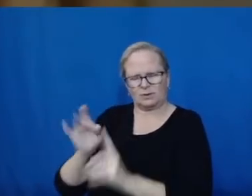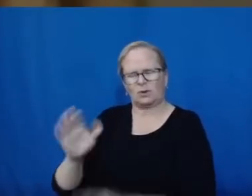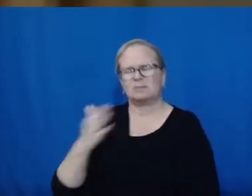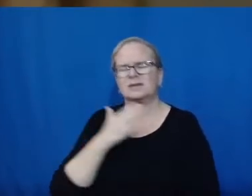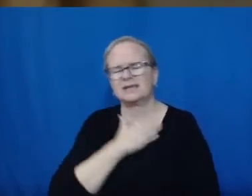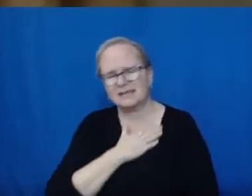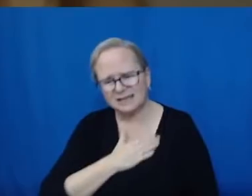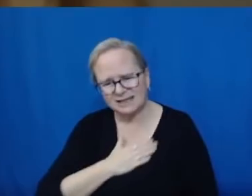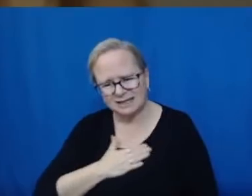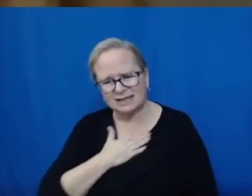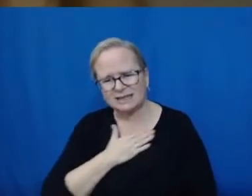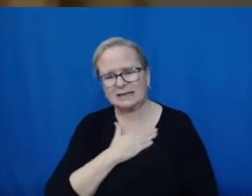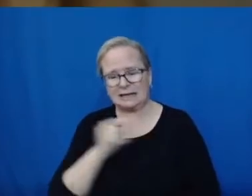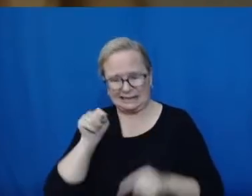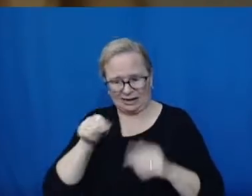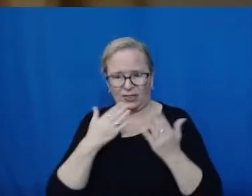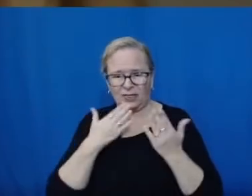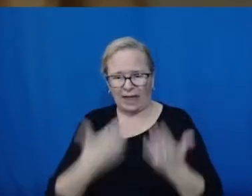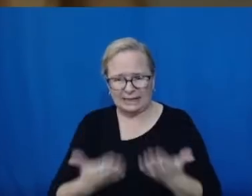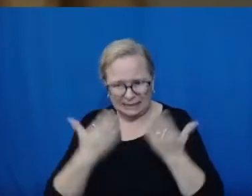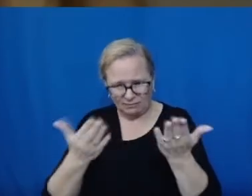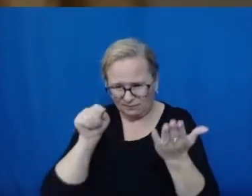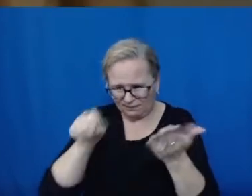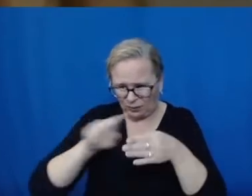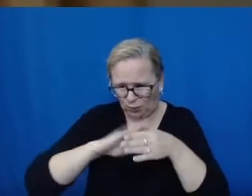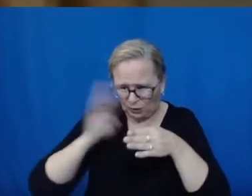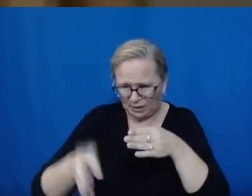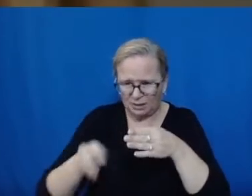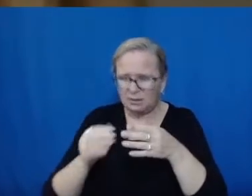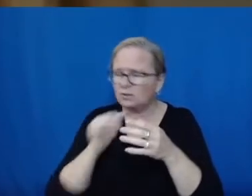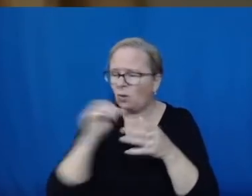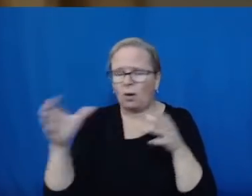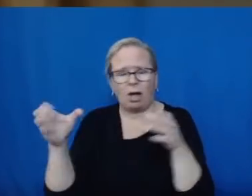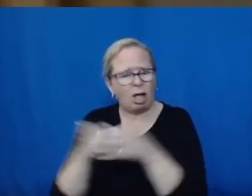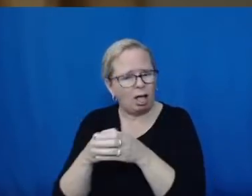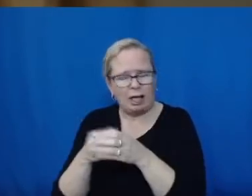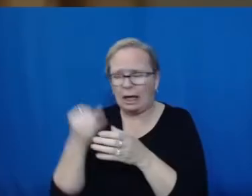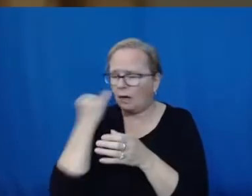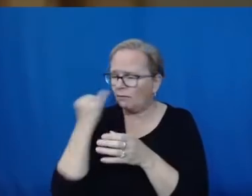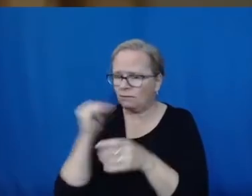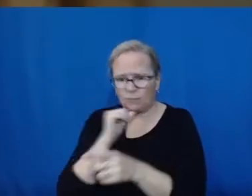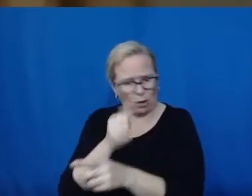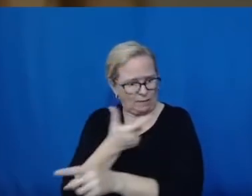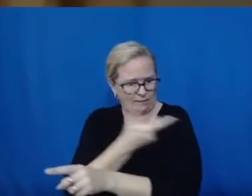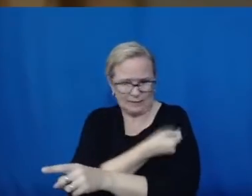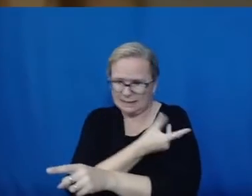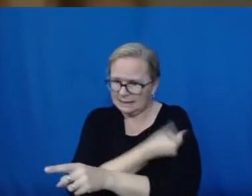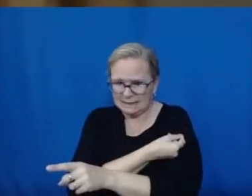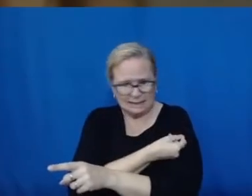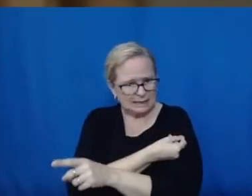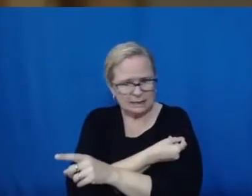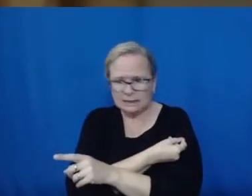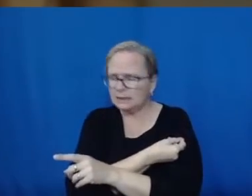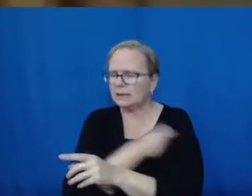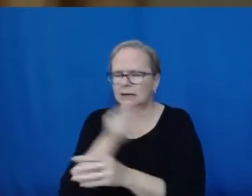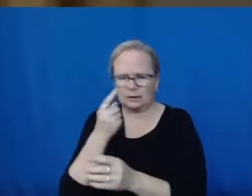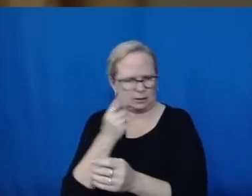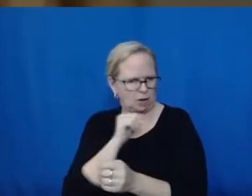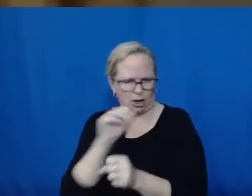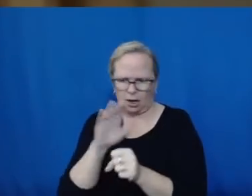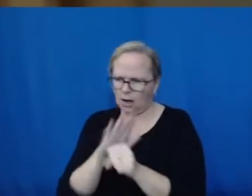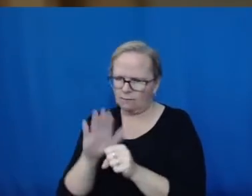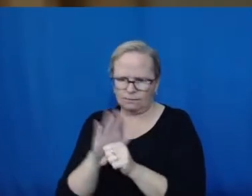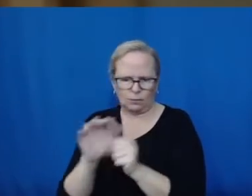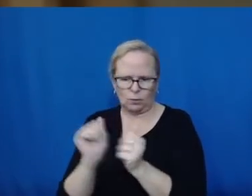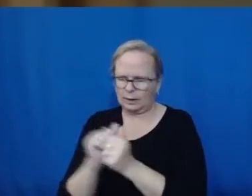Thanksgiving weekend, do your best to avoid being inside with people who aren't your family. Immunization isn't enough at this point with the